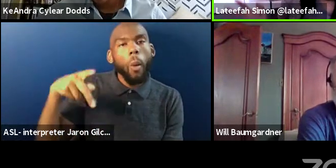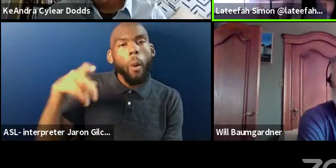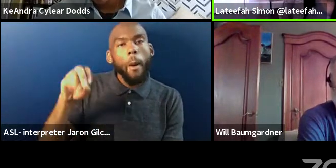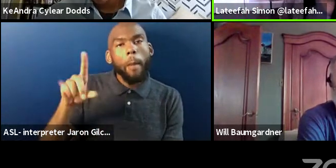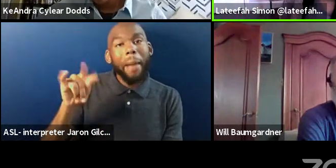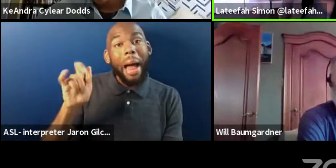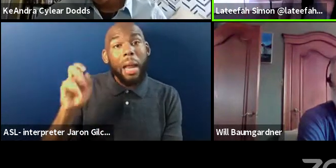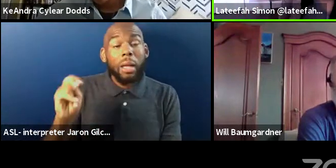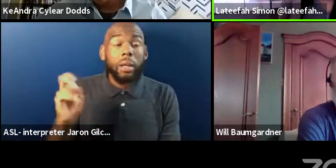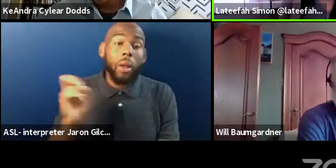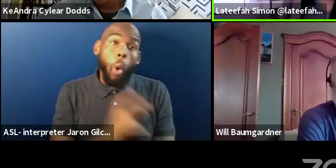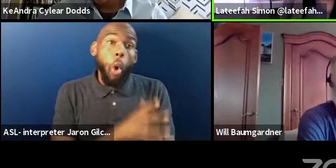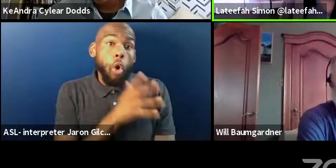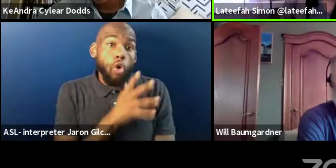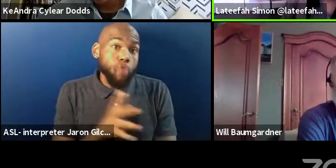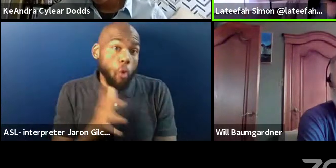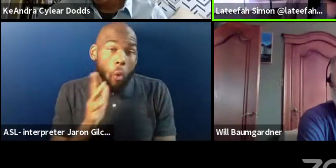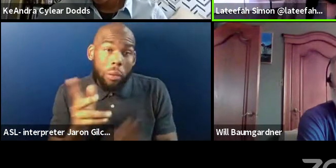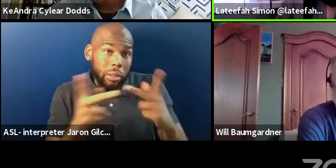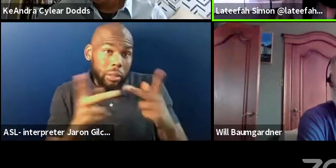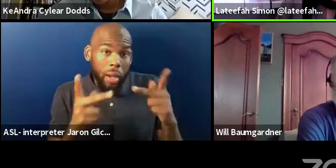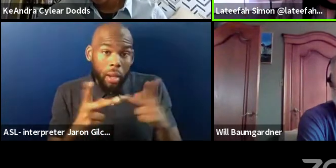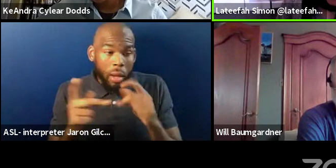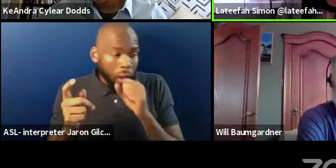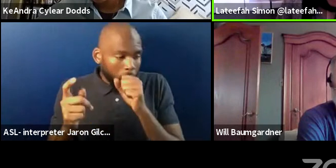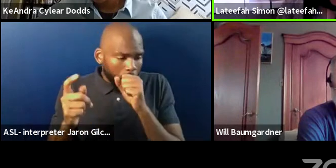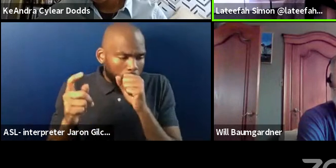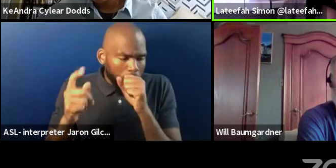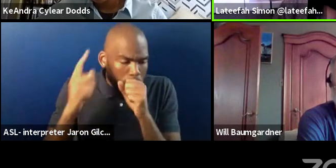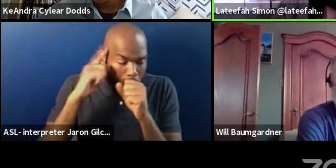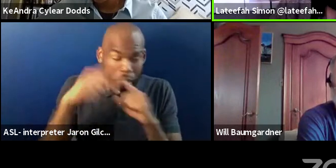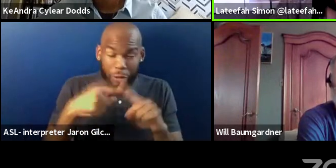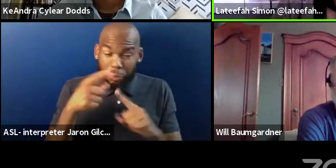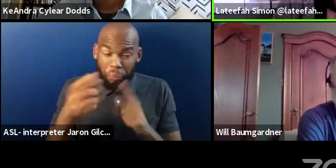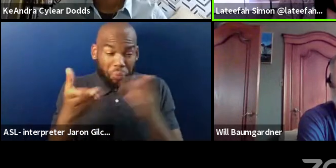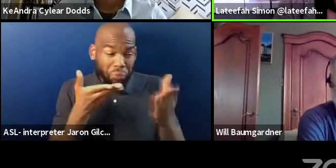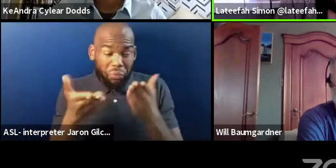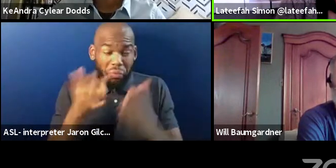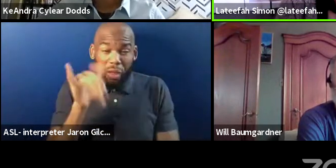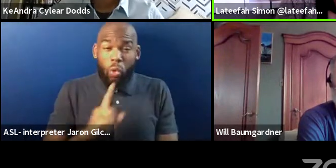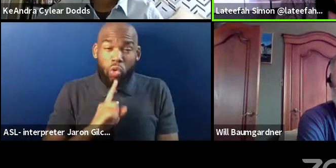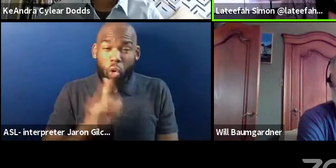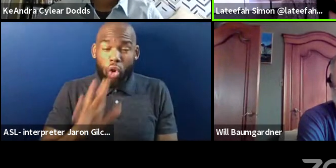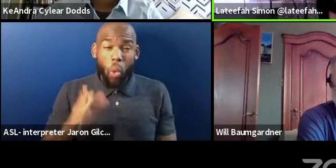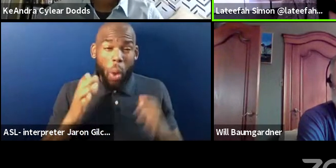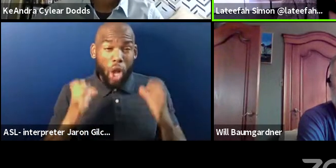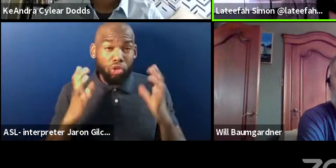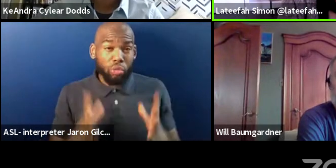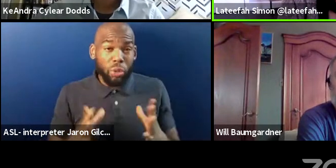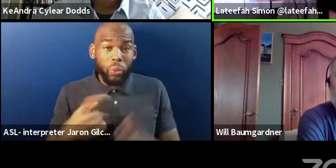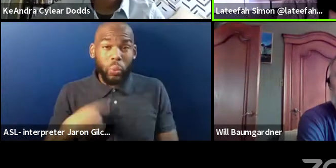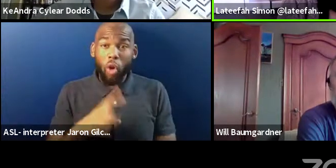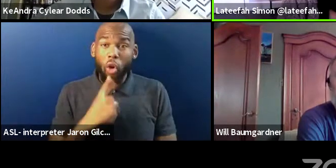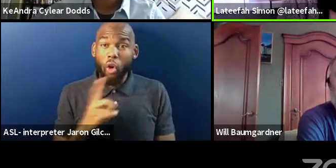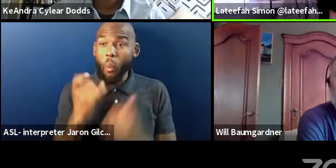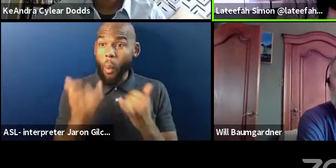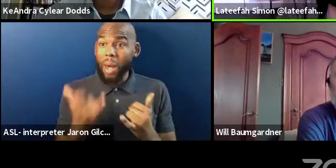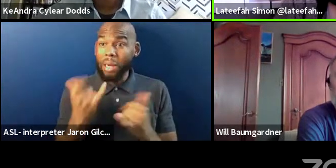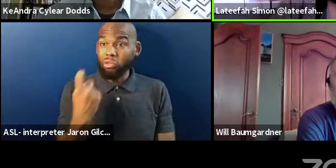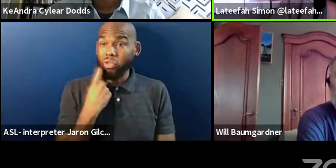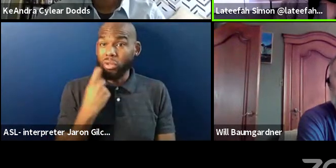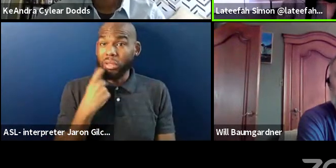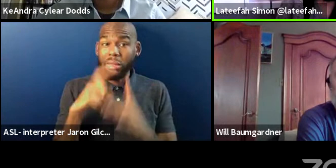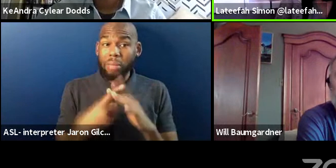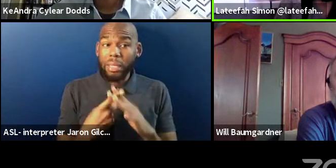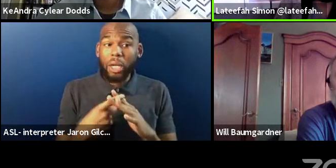in a rural space, you think about who you serve, those are your customers. And unfortunately, We are now just beginning in our